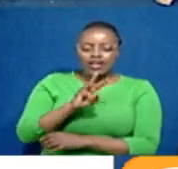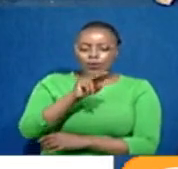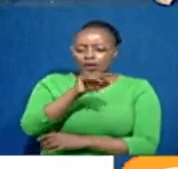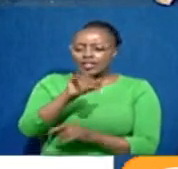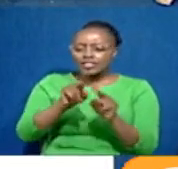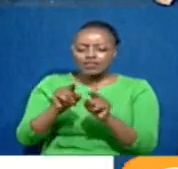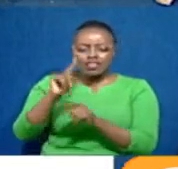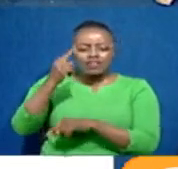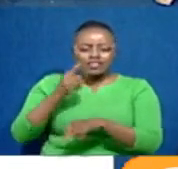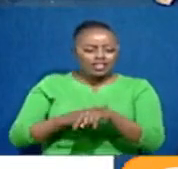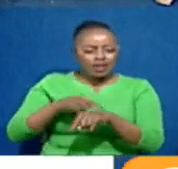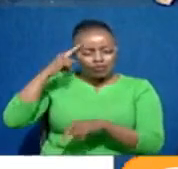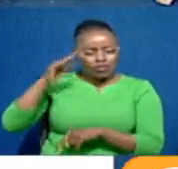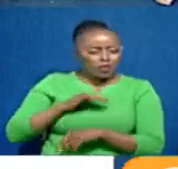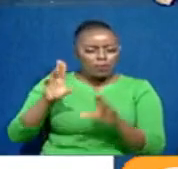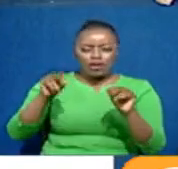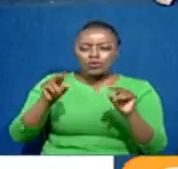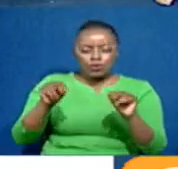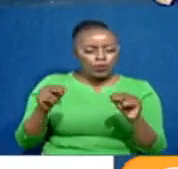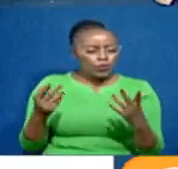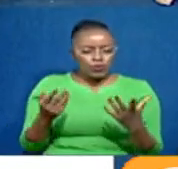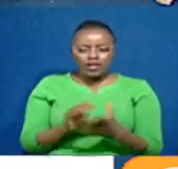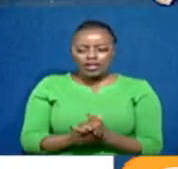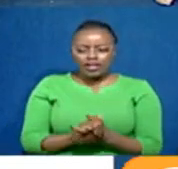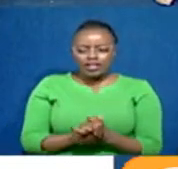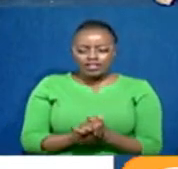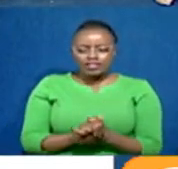It's really not a first for women. Dr. Baraza, your thoughts?